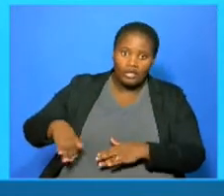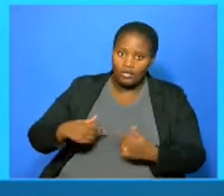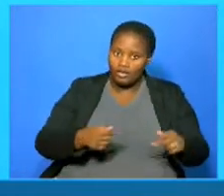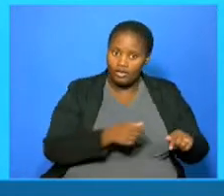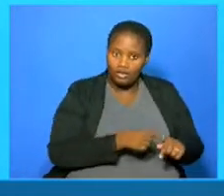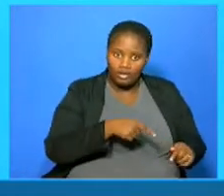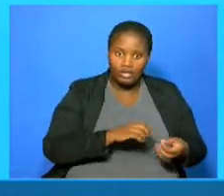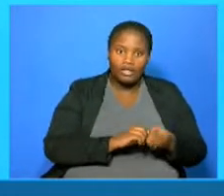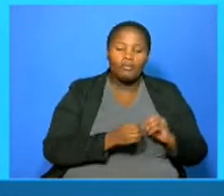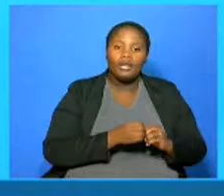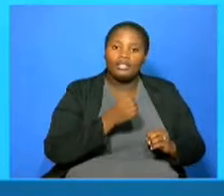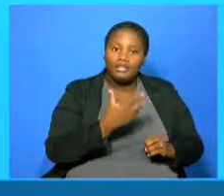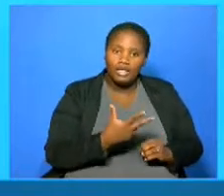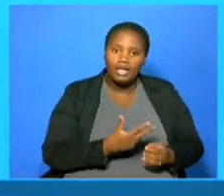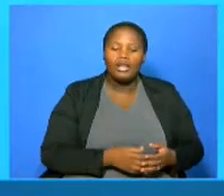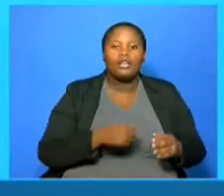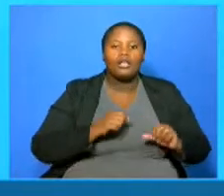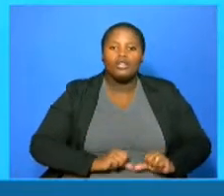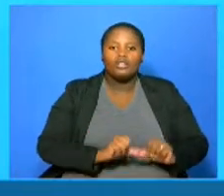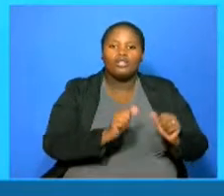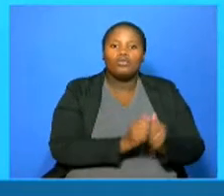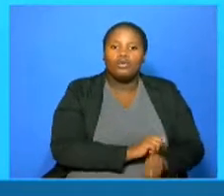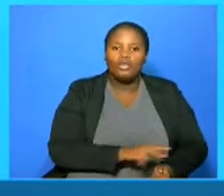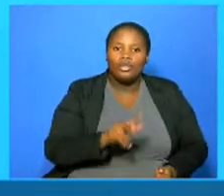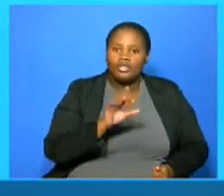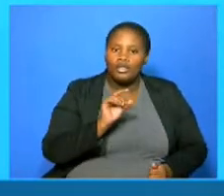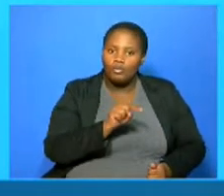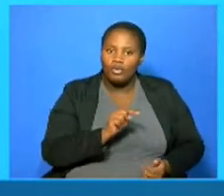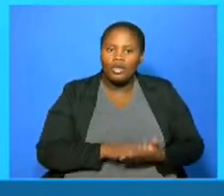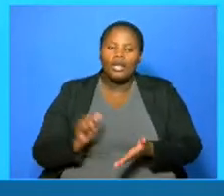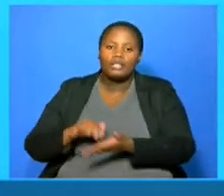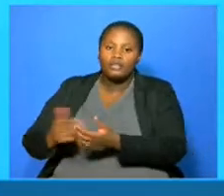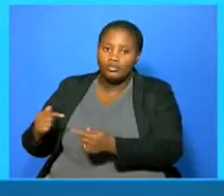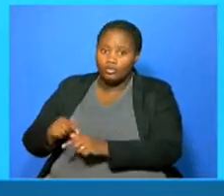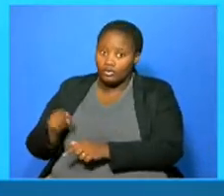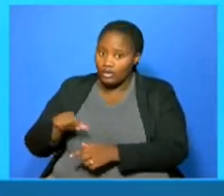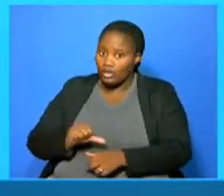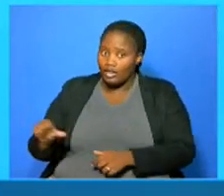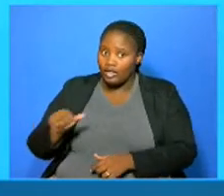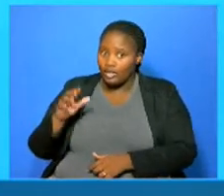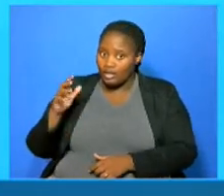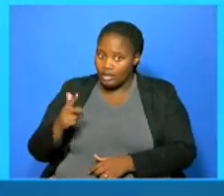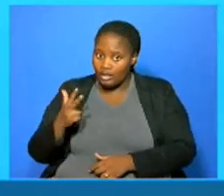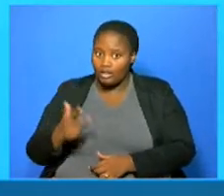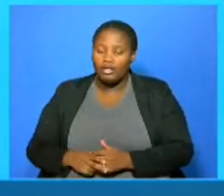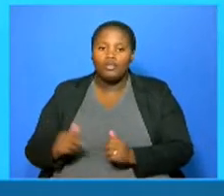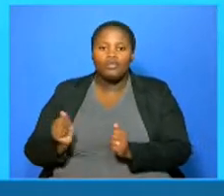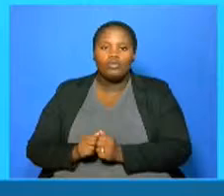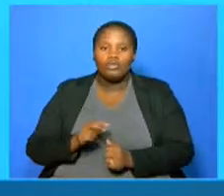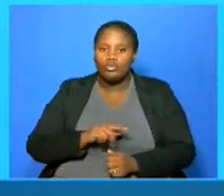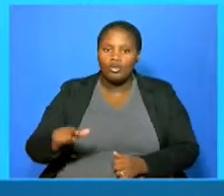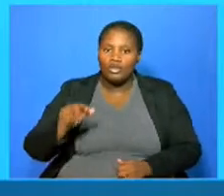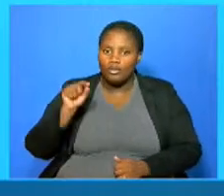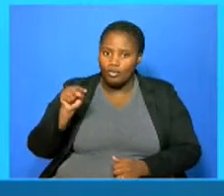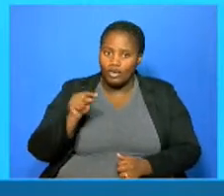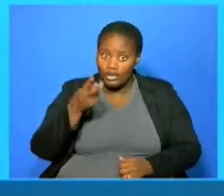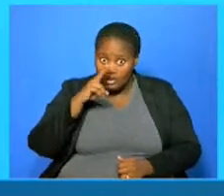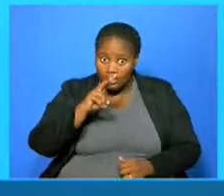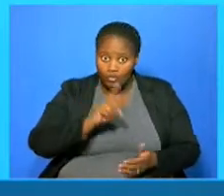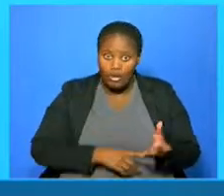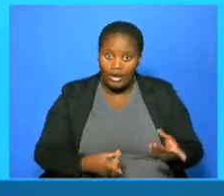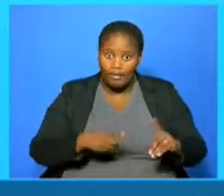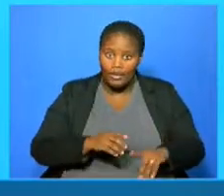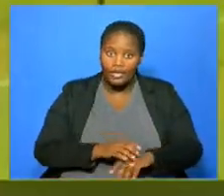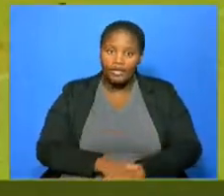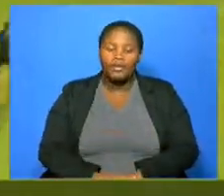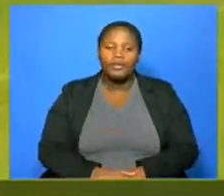on position 3 with 38 points, while the Jungle Kings occupy 13th slot with 20 points. Let us take a look at the highlights of